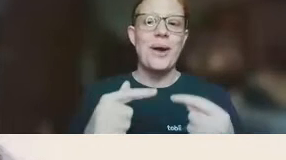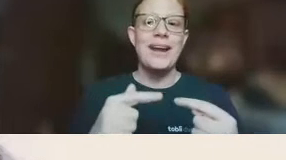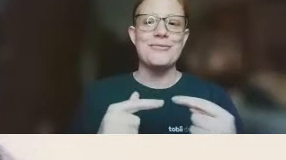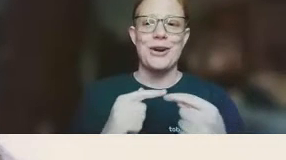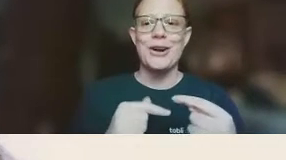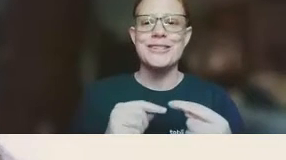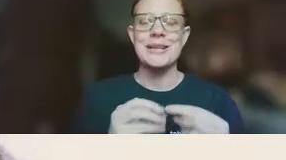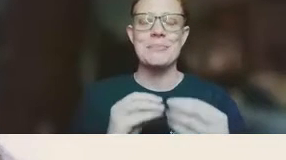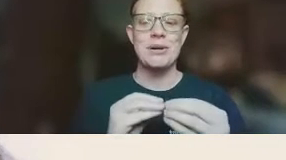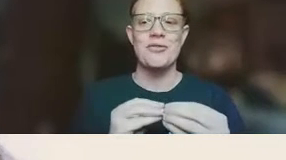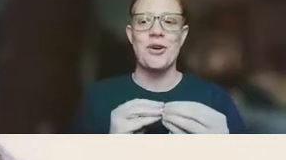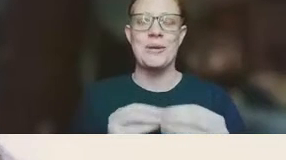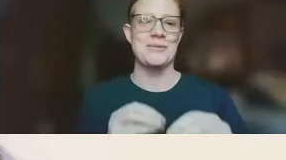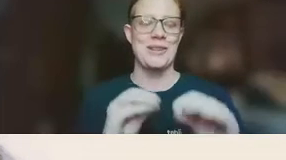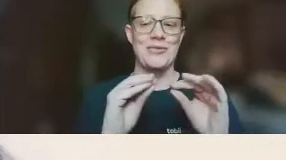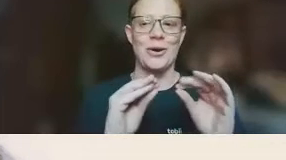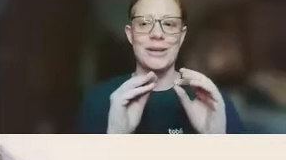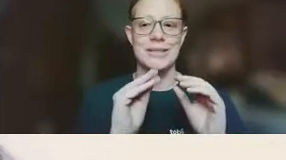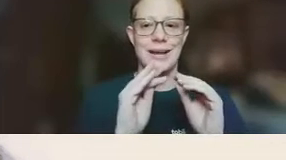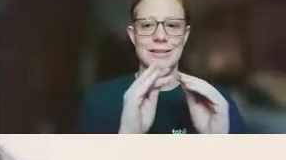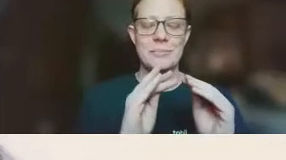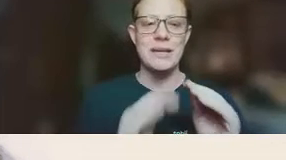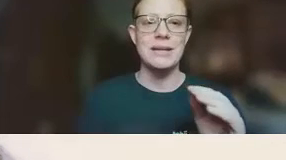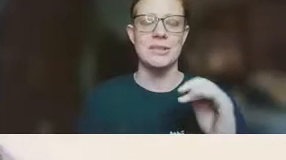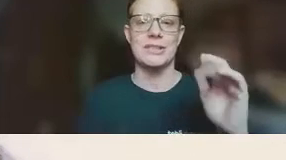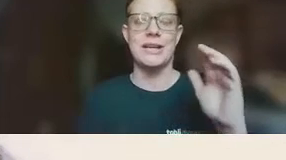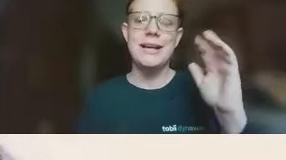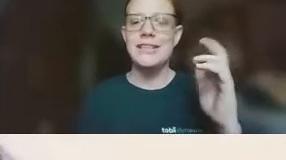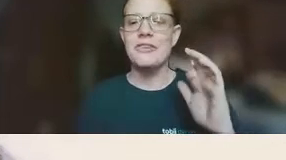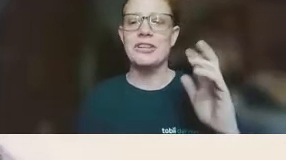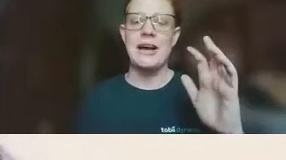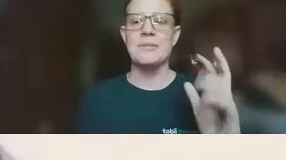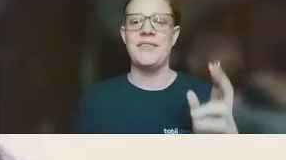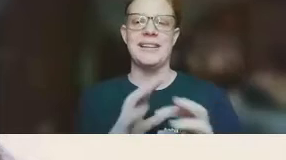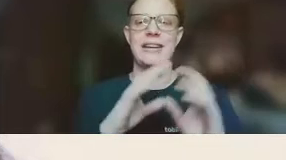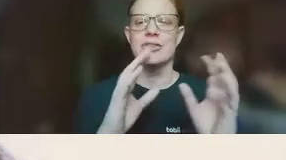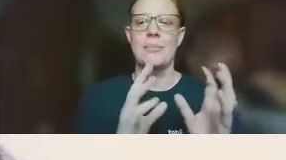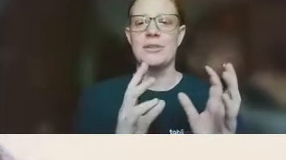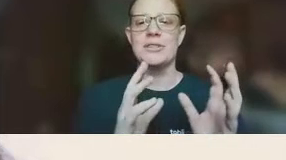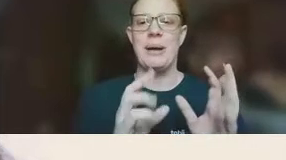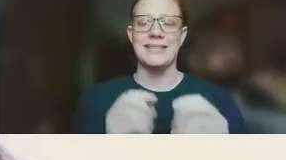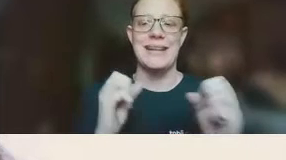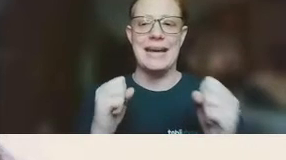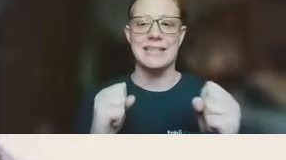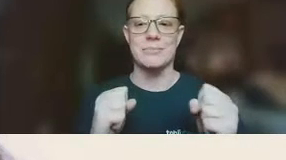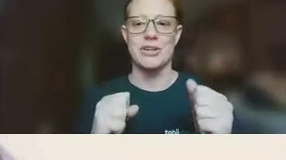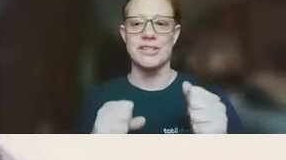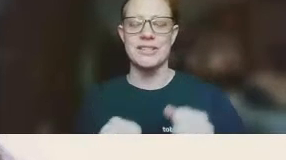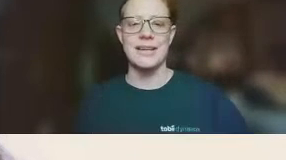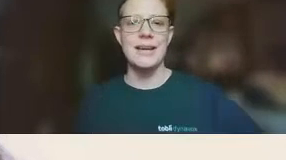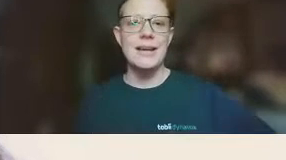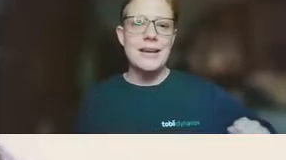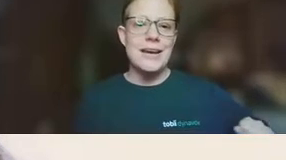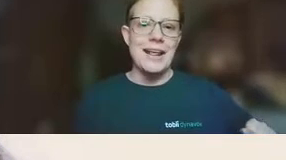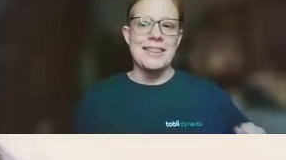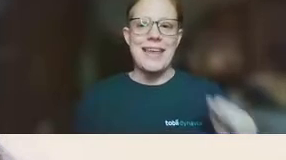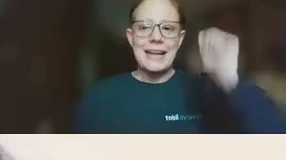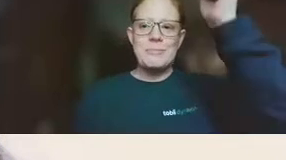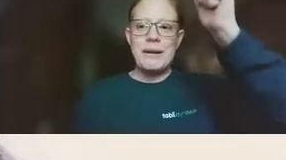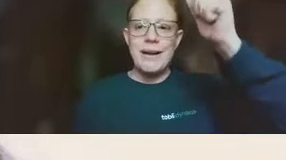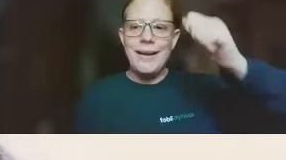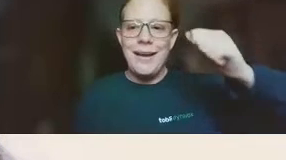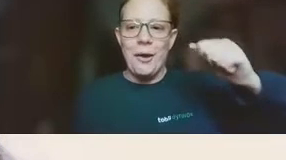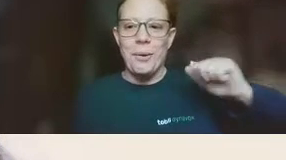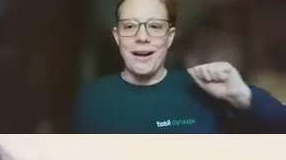which is a way of rehearsing a performance with a focus on speed, which generally helps find, like, trouble spots and adds some urgency. And in